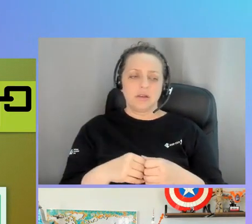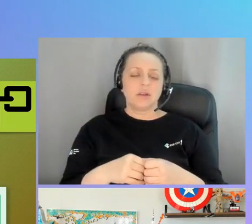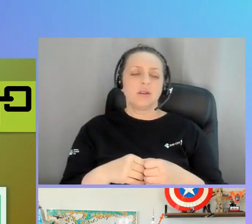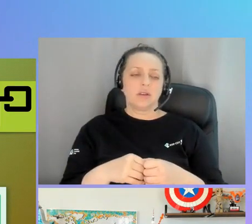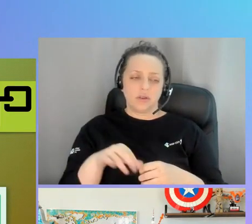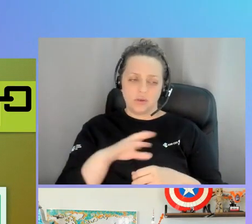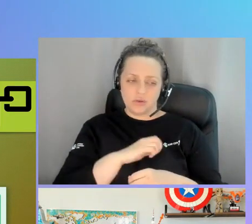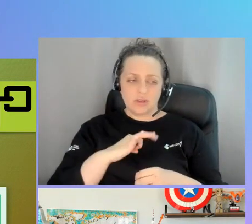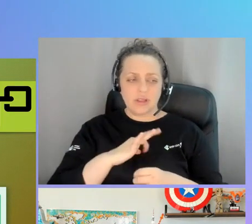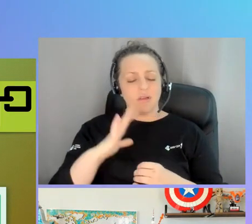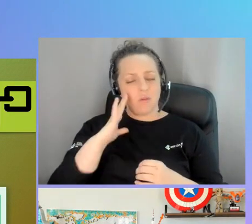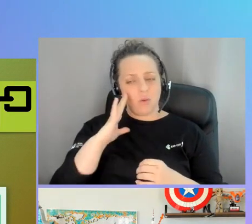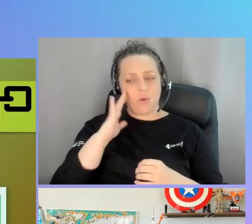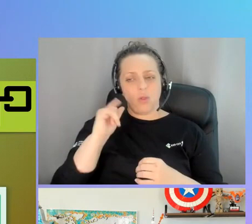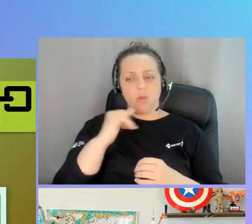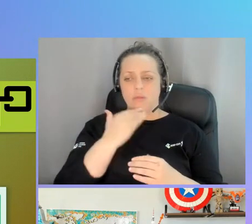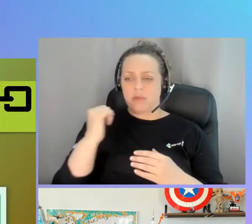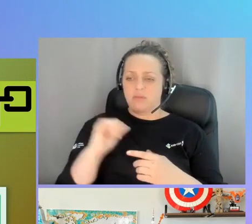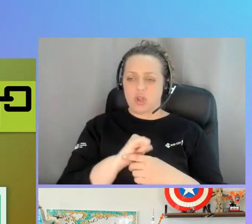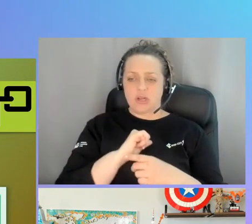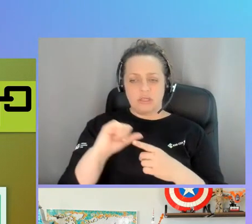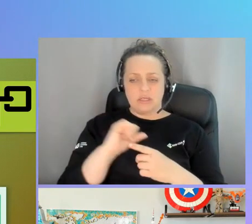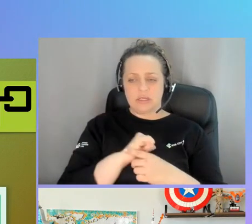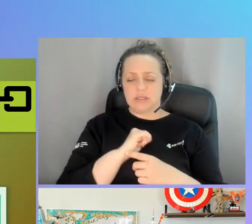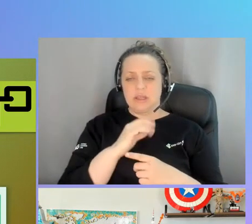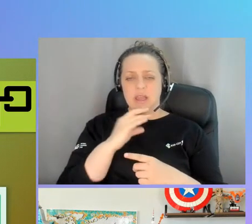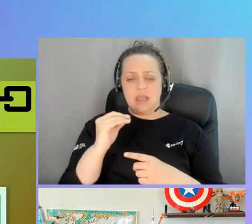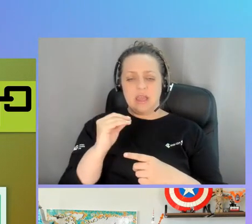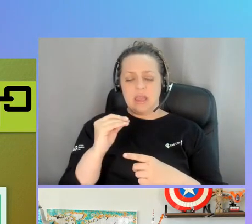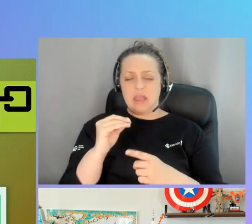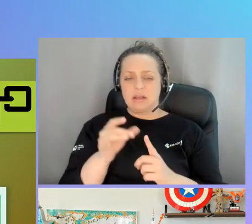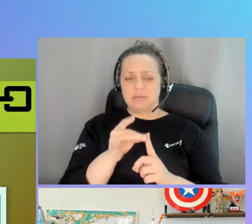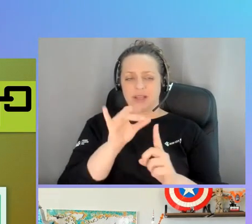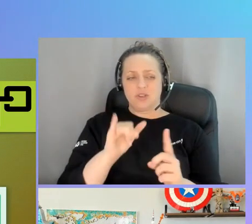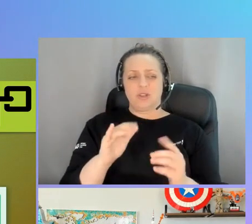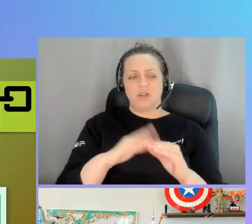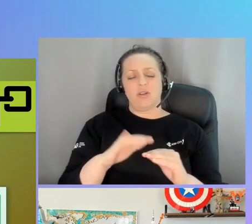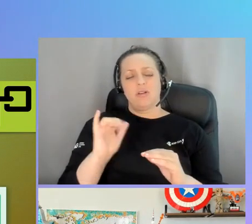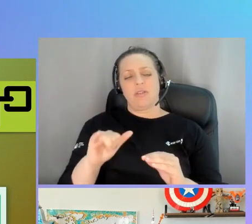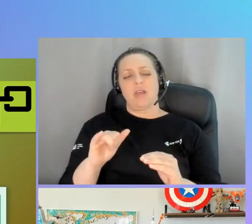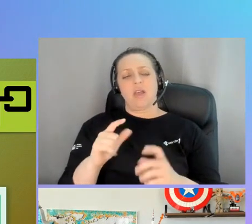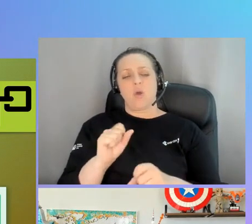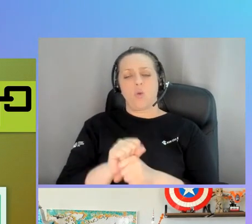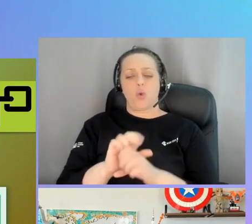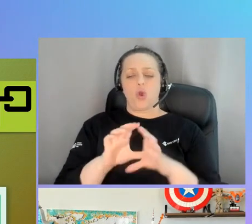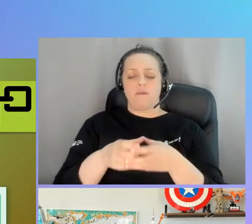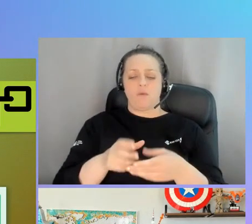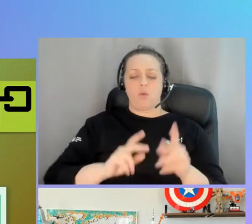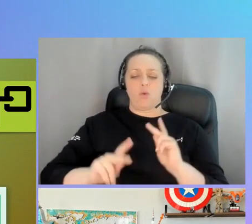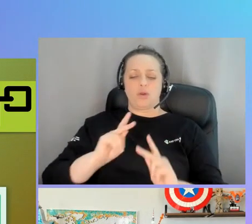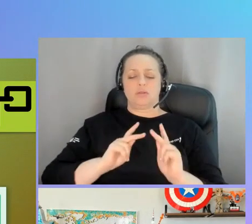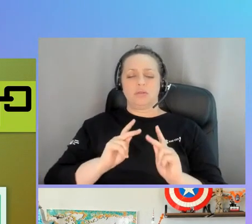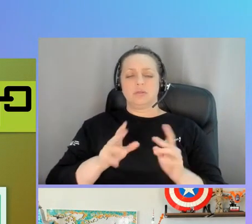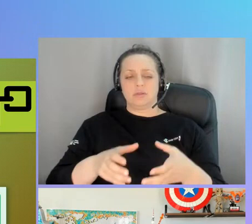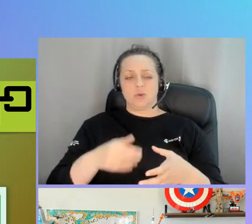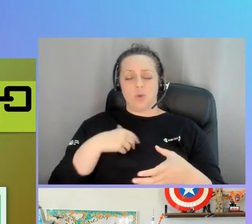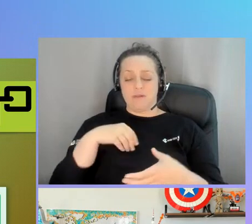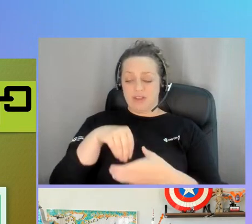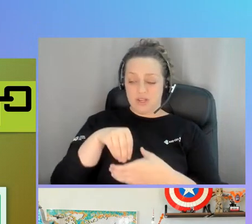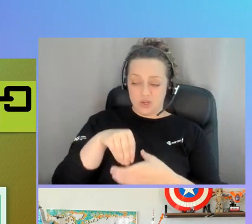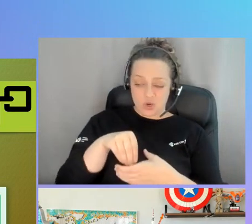staff knows those best practices, and especially on kind of the workforce facing side, if you have an